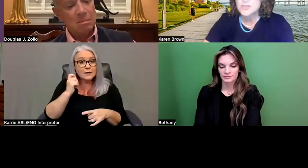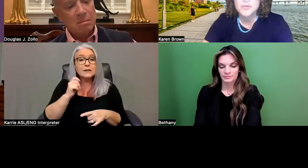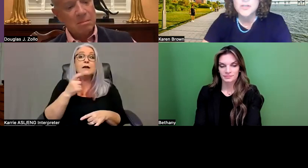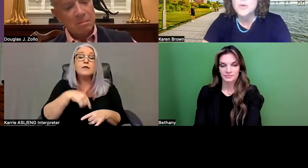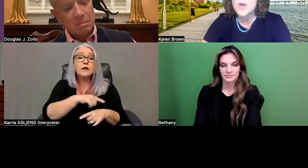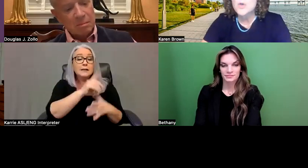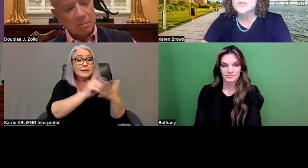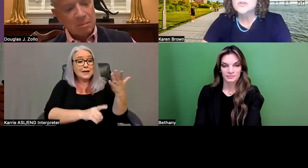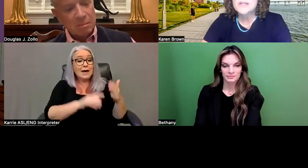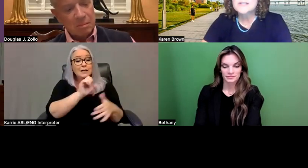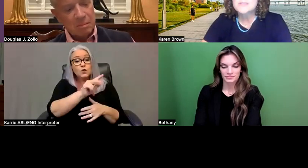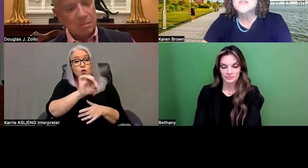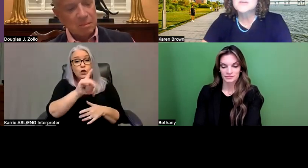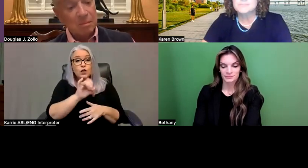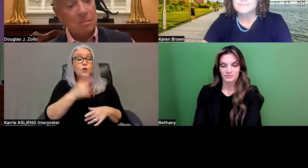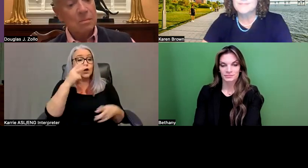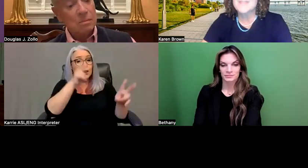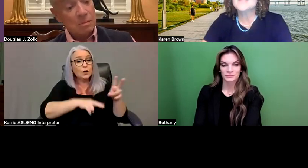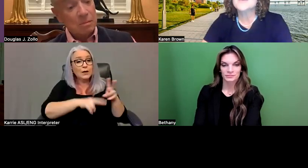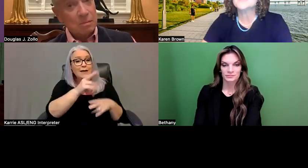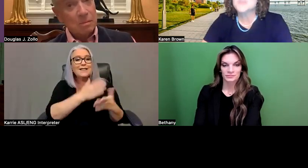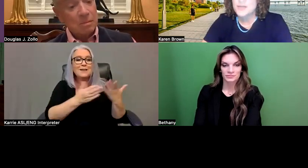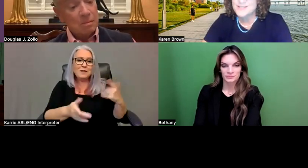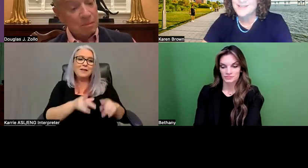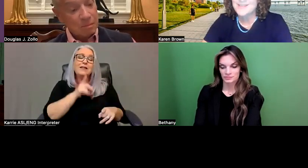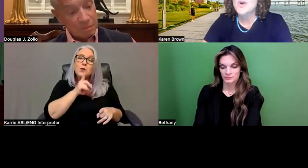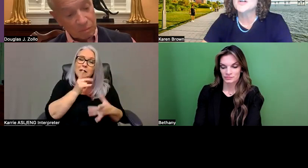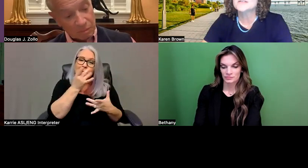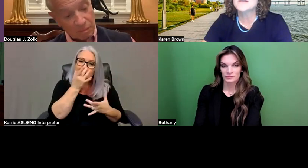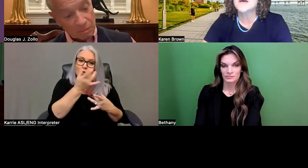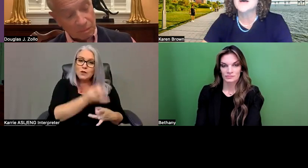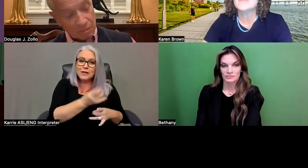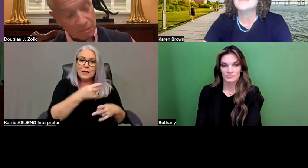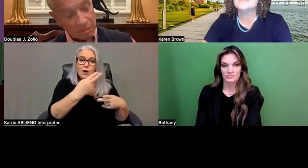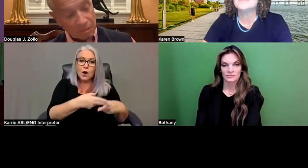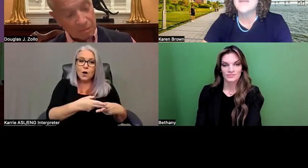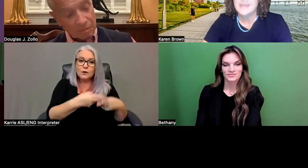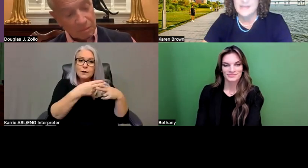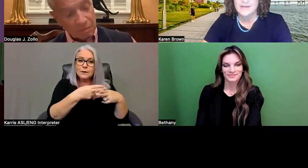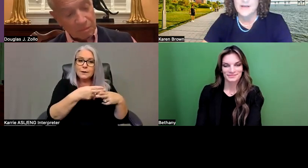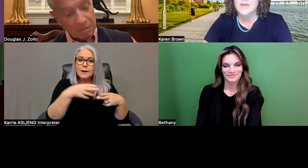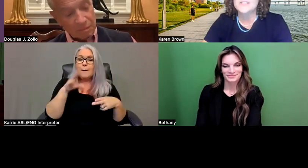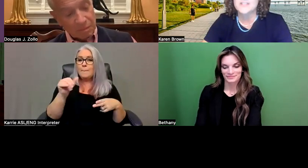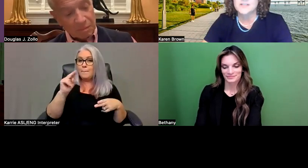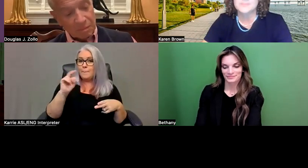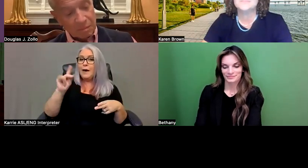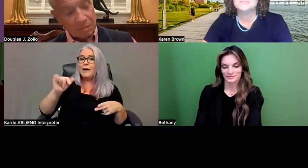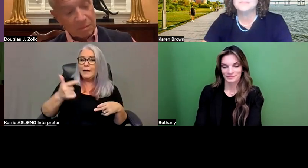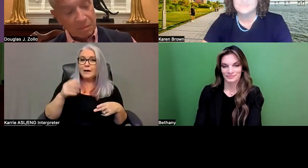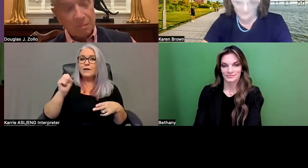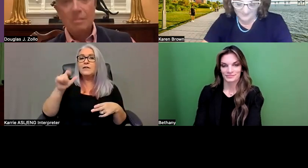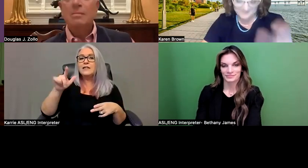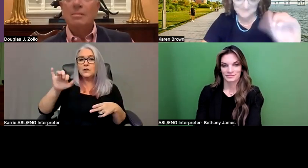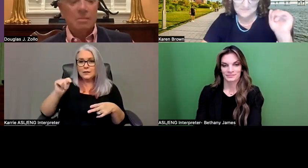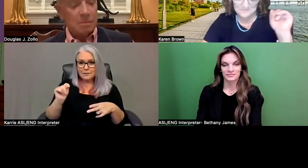design studio, we're looking at something that's very interesting called banking of silt.